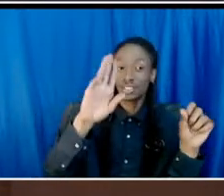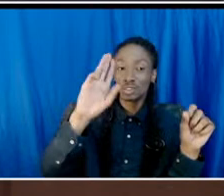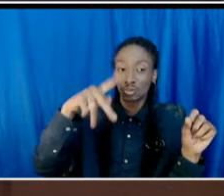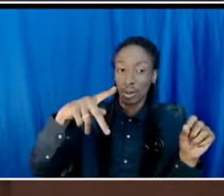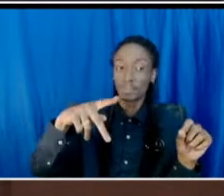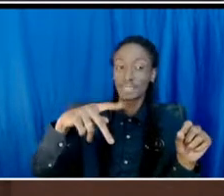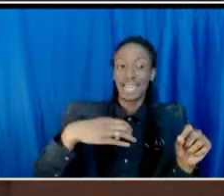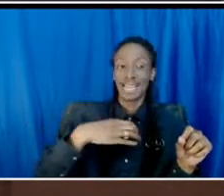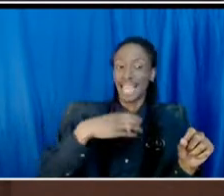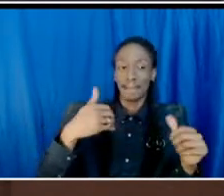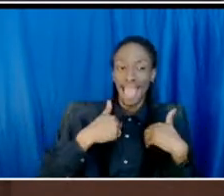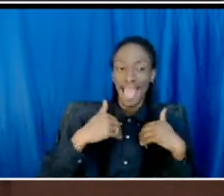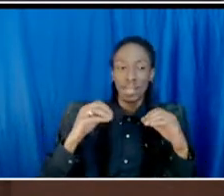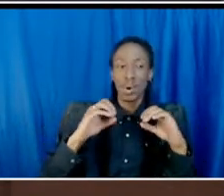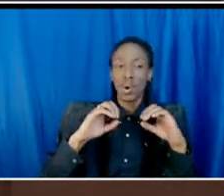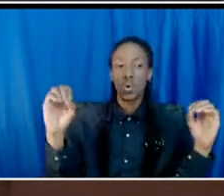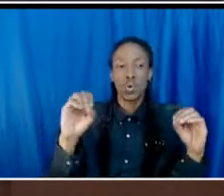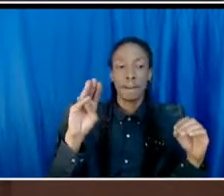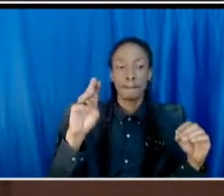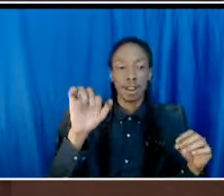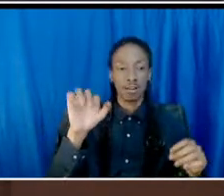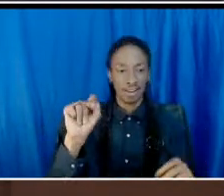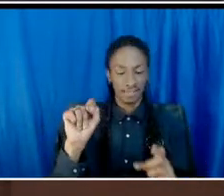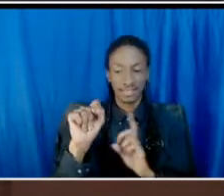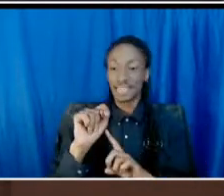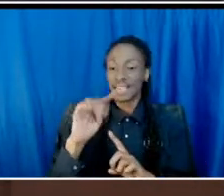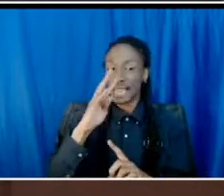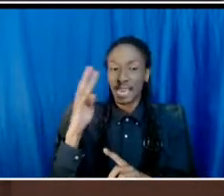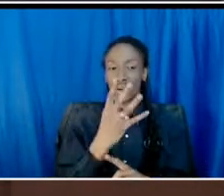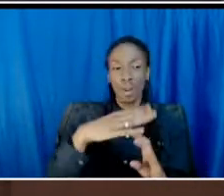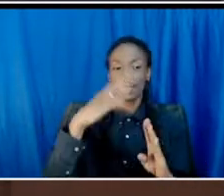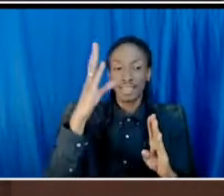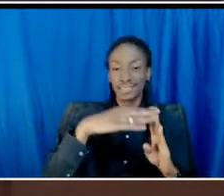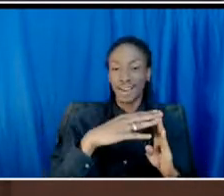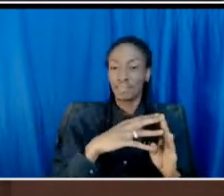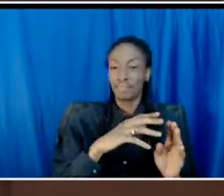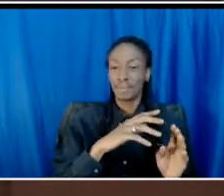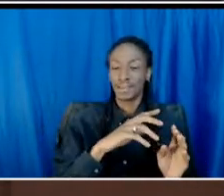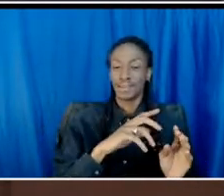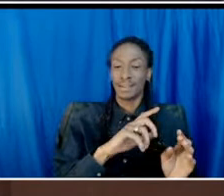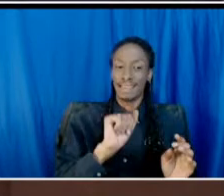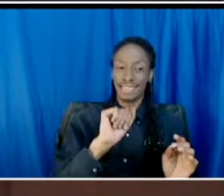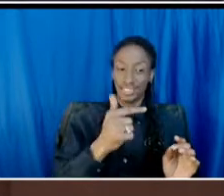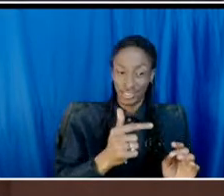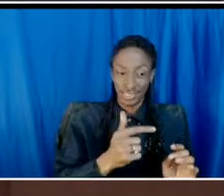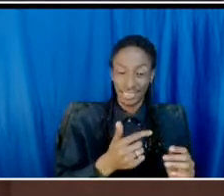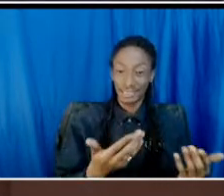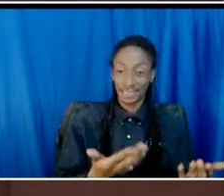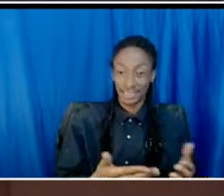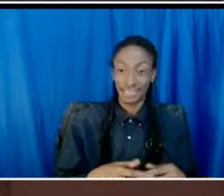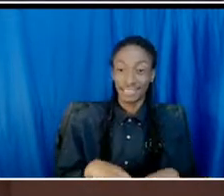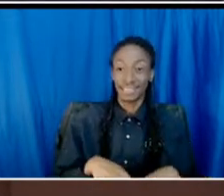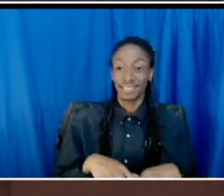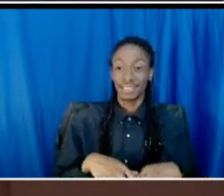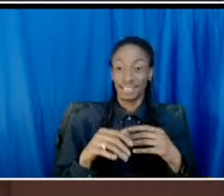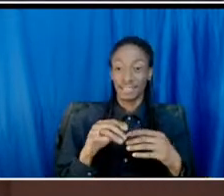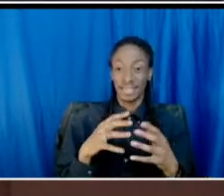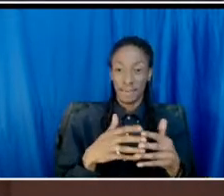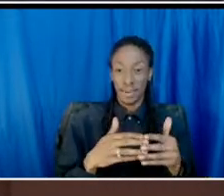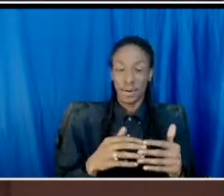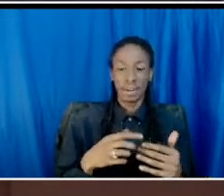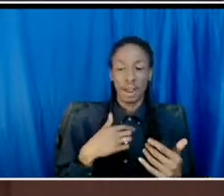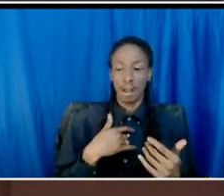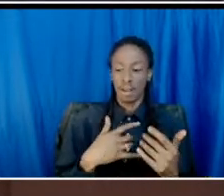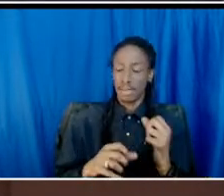merit. Ignoring the top law enforcement officer in the country, Republican congressmen amplified the stolen election